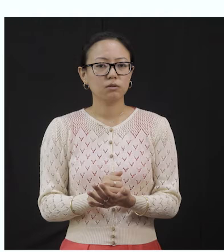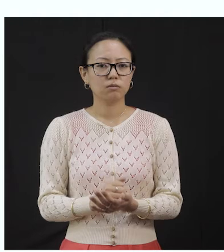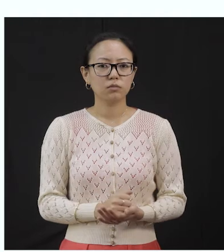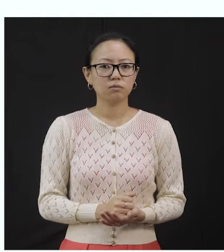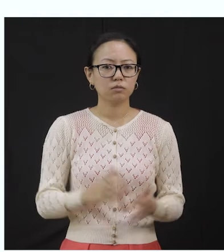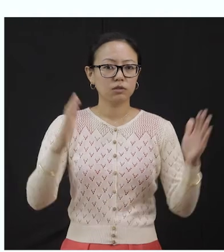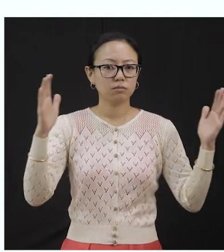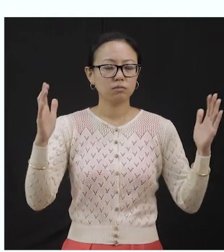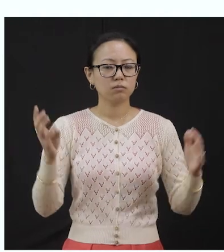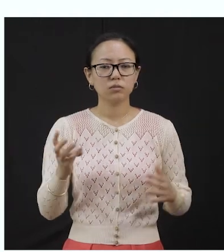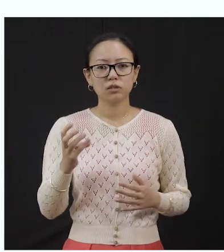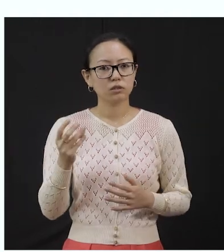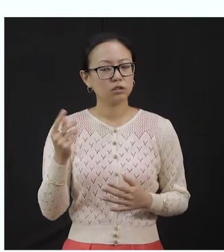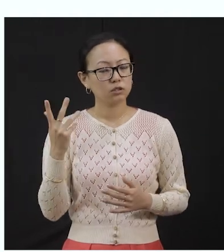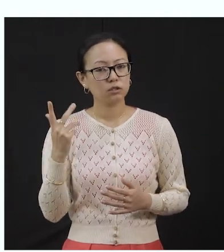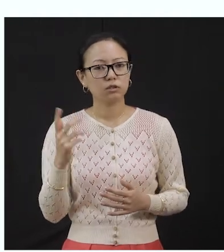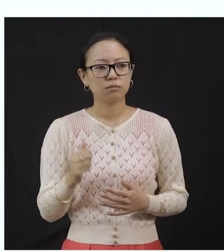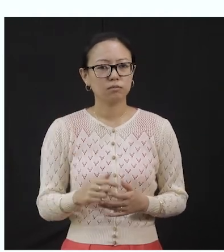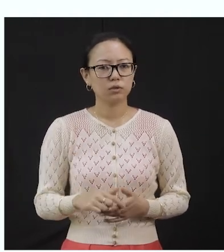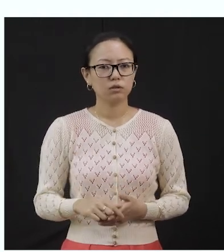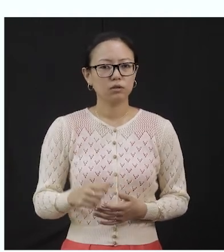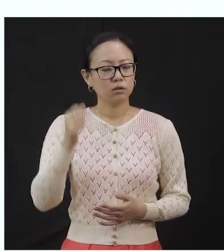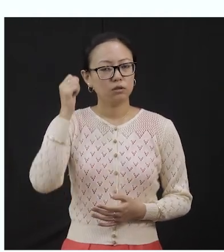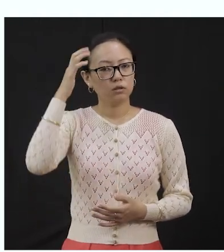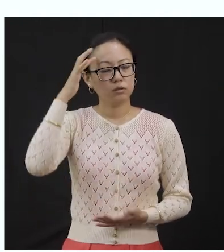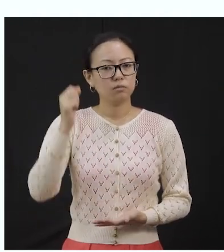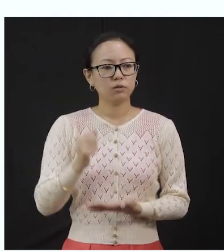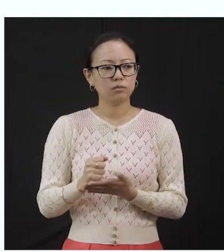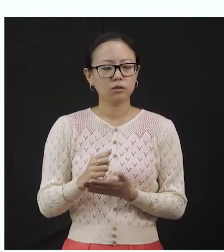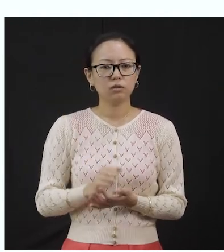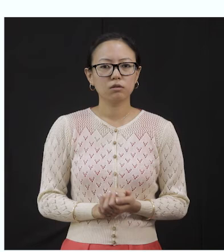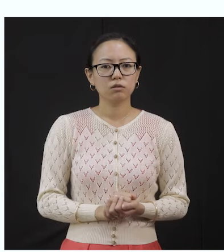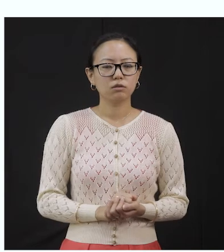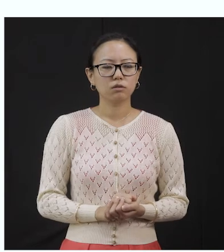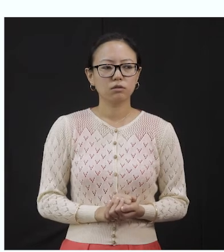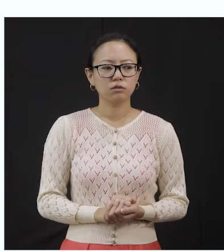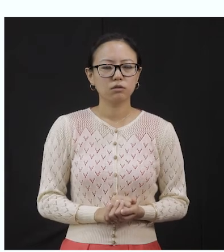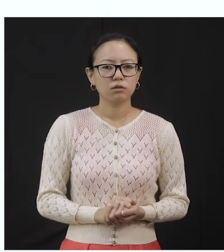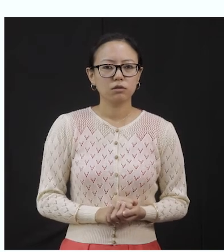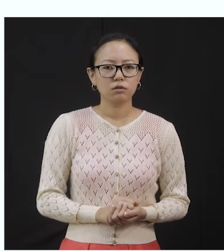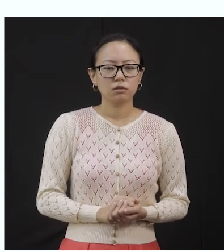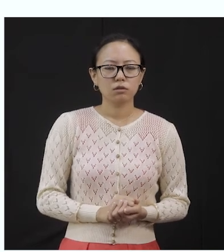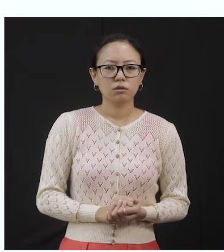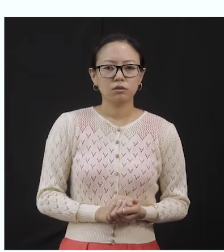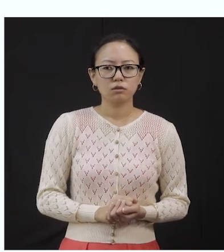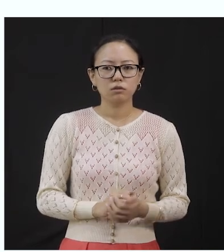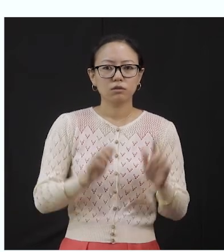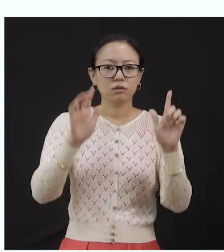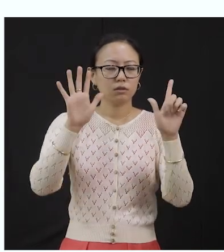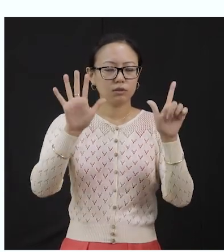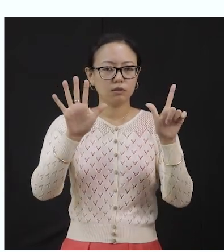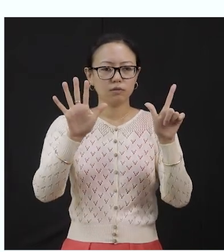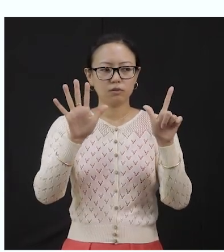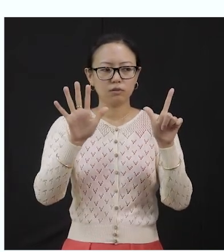mind. Okay, now 7 is in our mind. Then, we are going to start